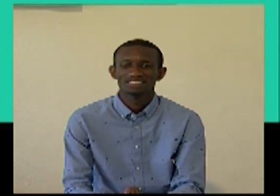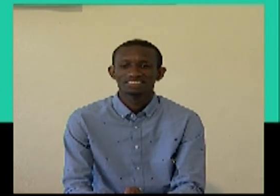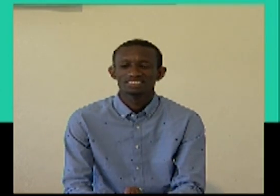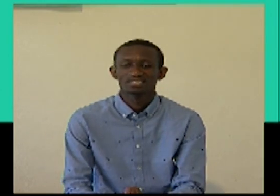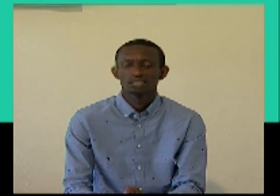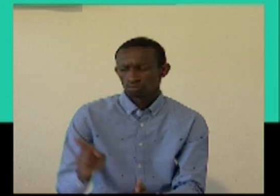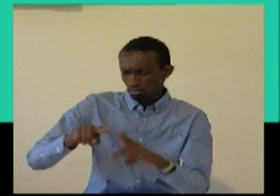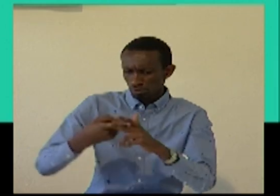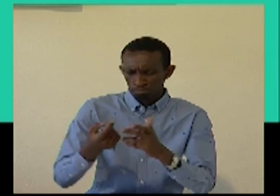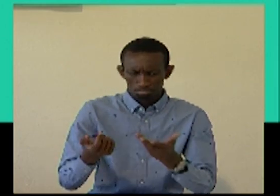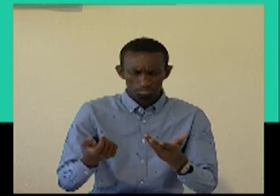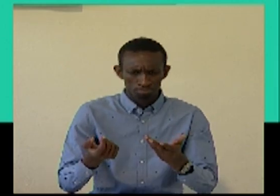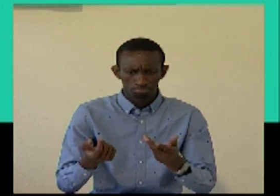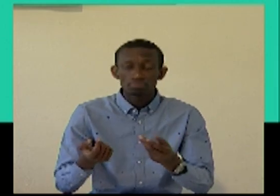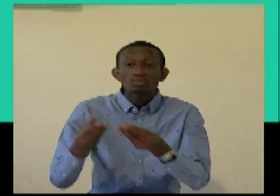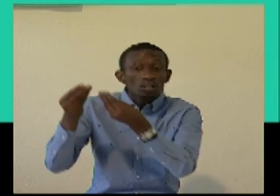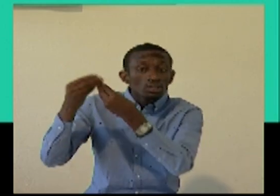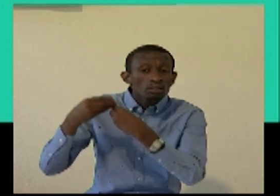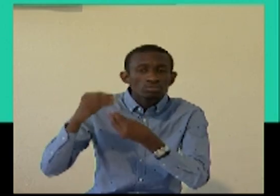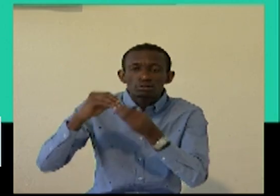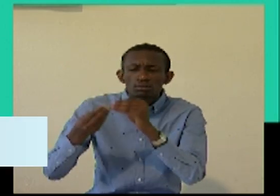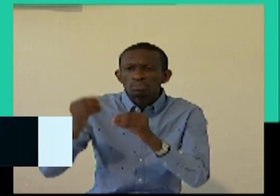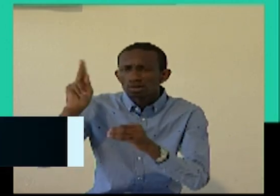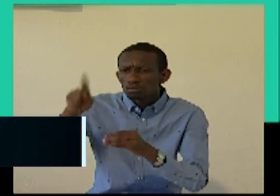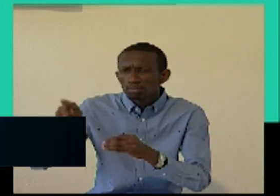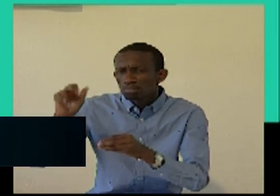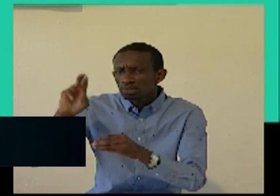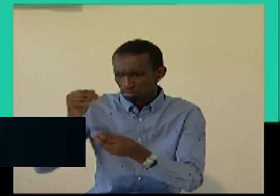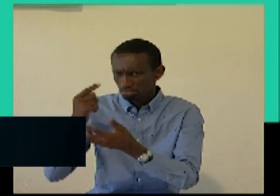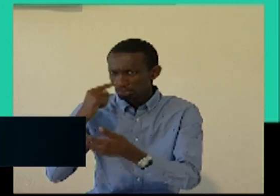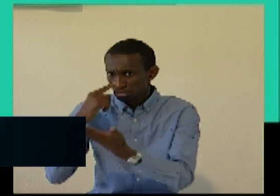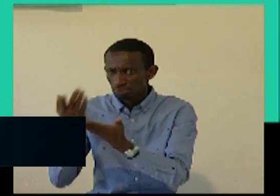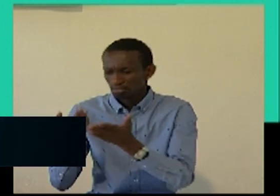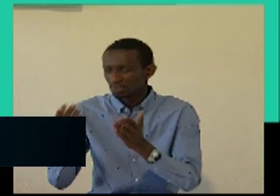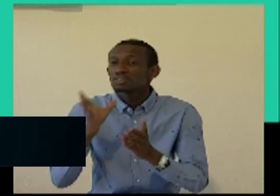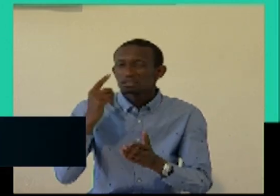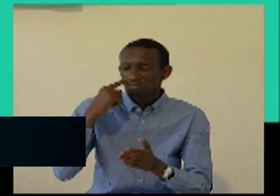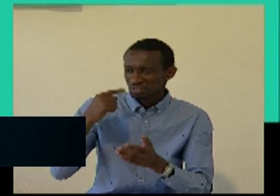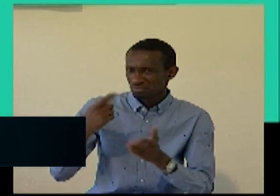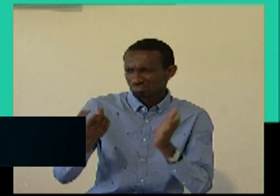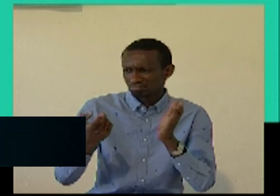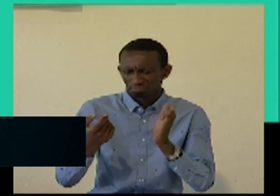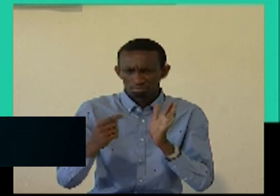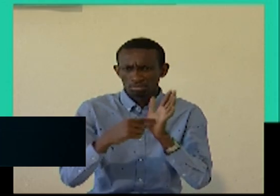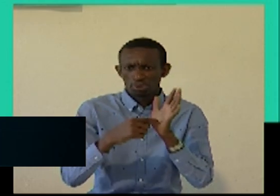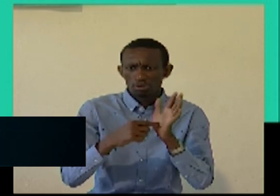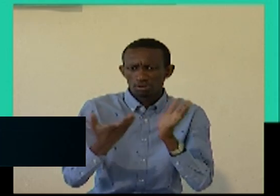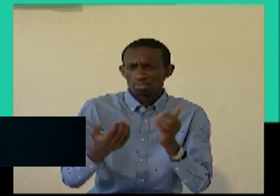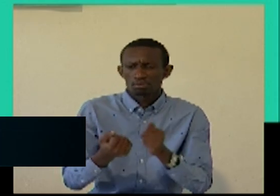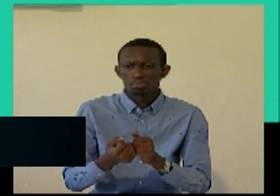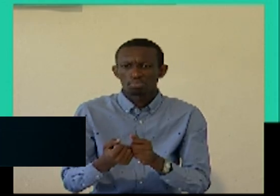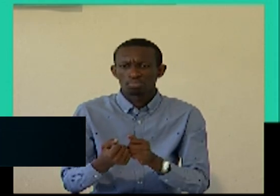You can start with the given number of particles. Let us go back to the example of items